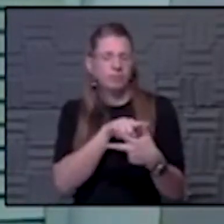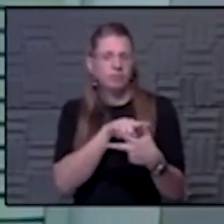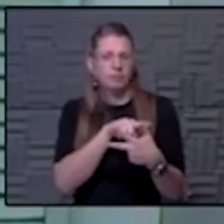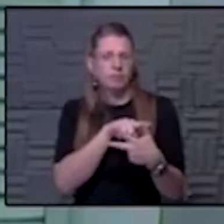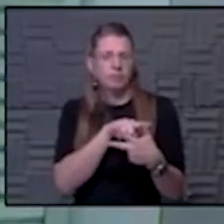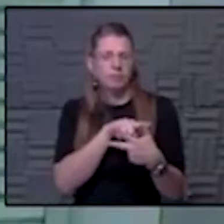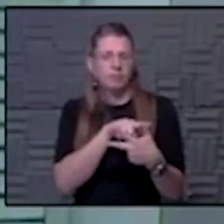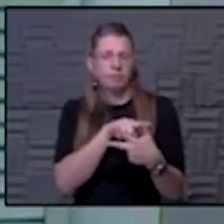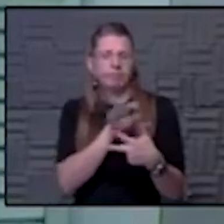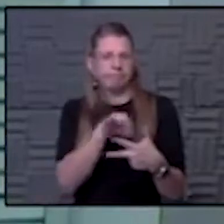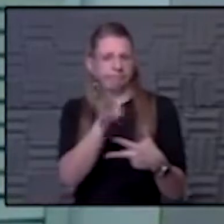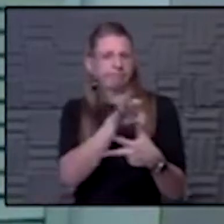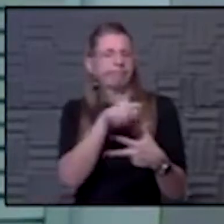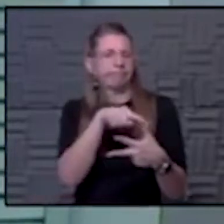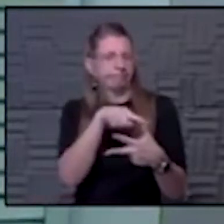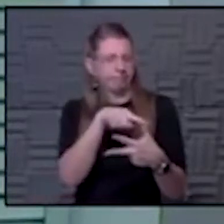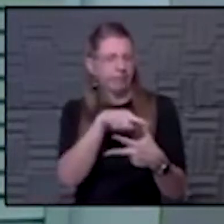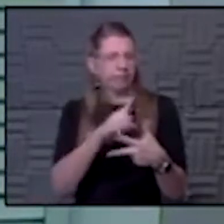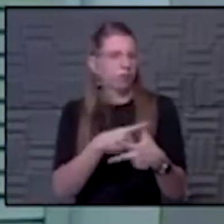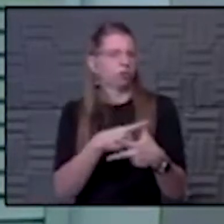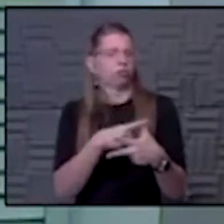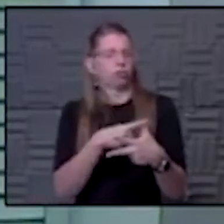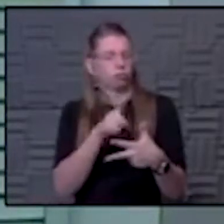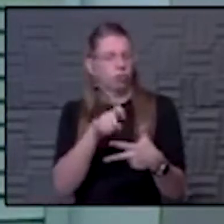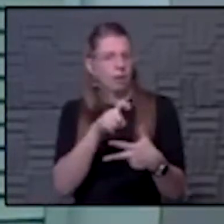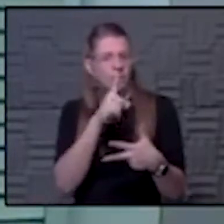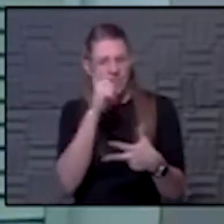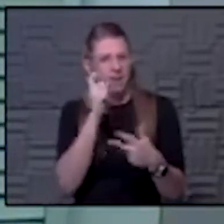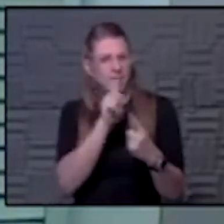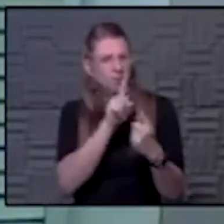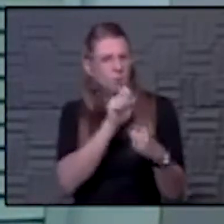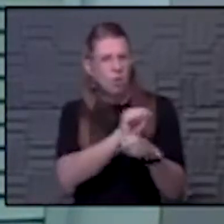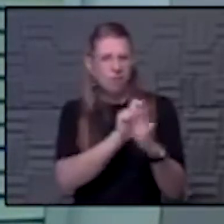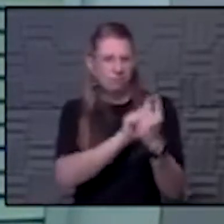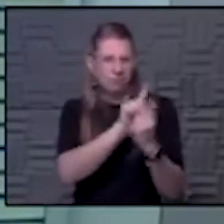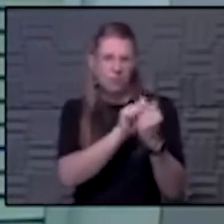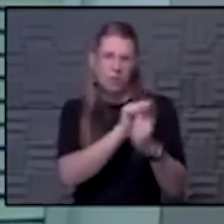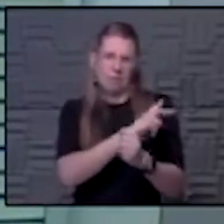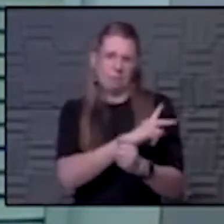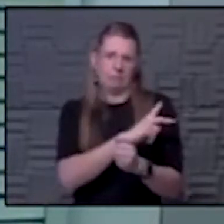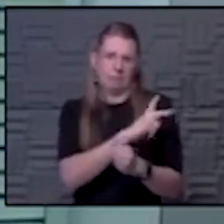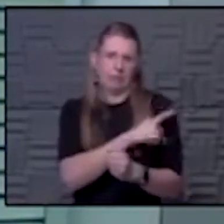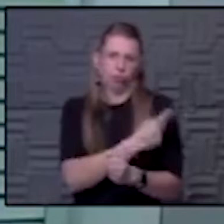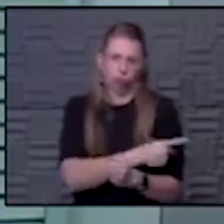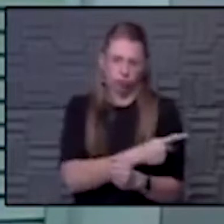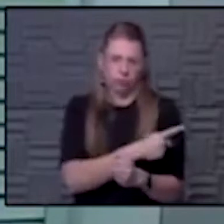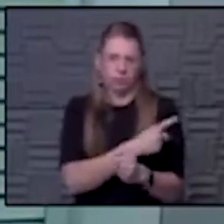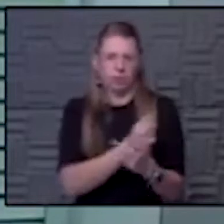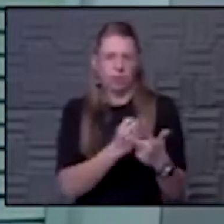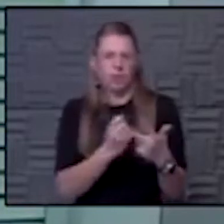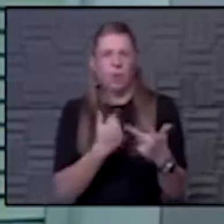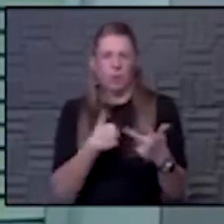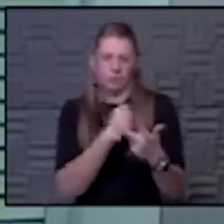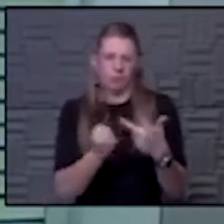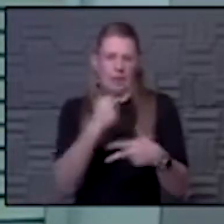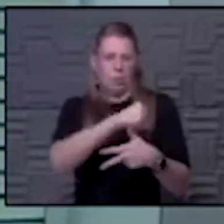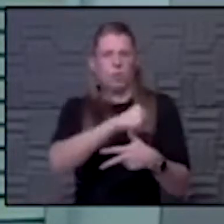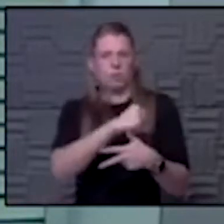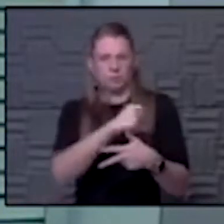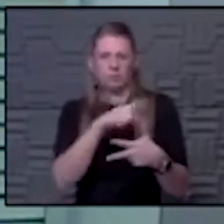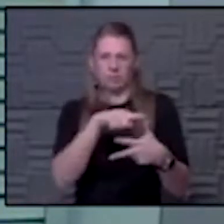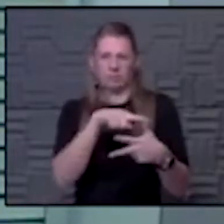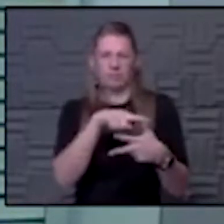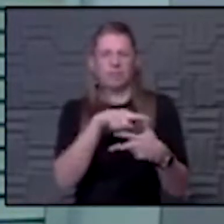healthcare providers that are seeing patients will be, prioritizing obviously essential